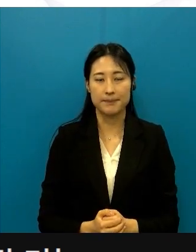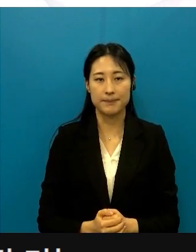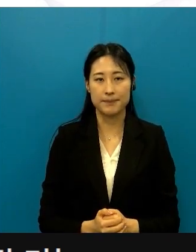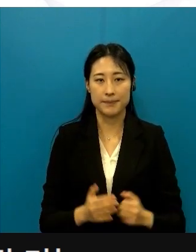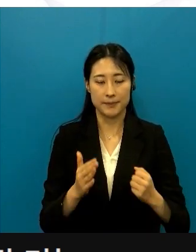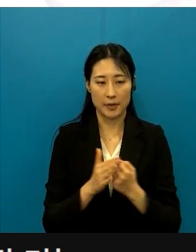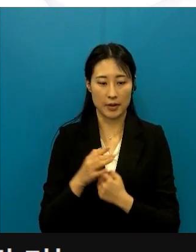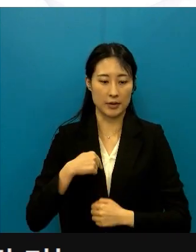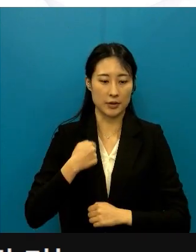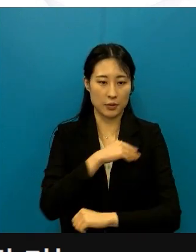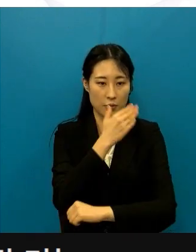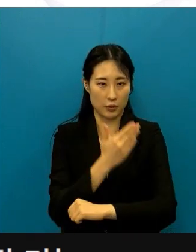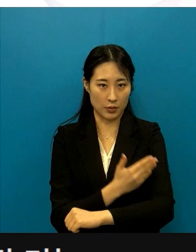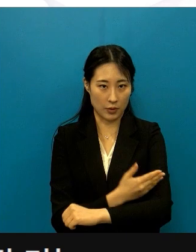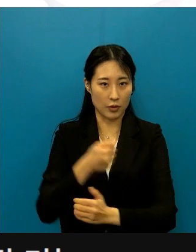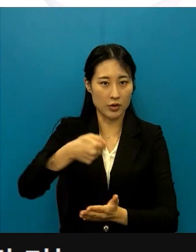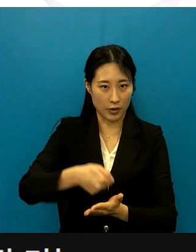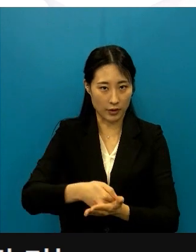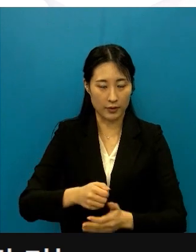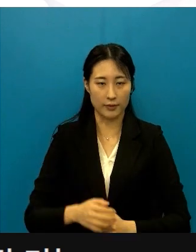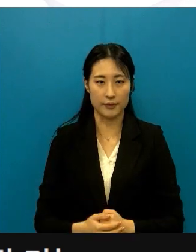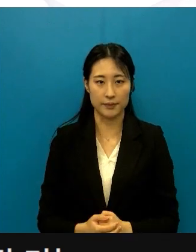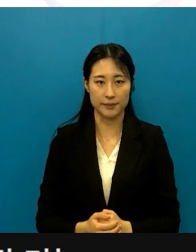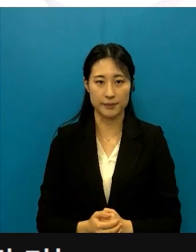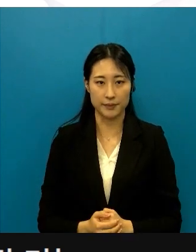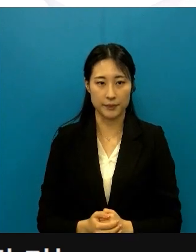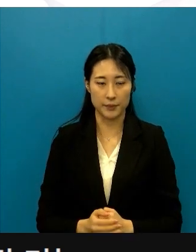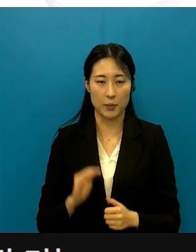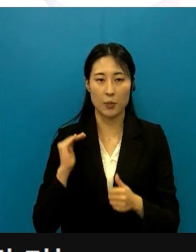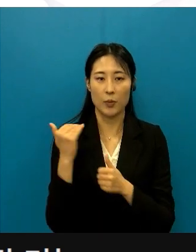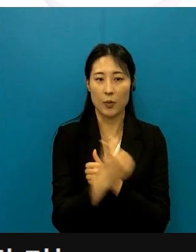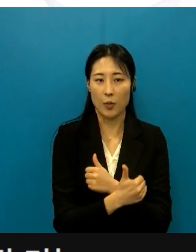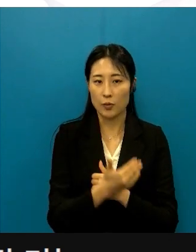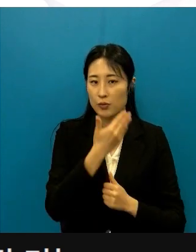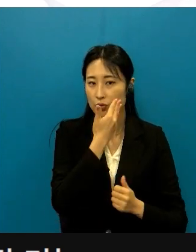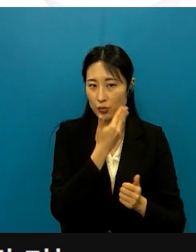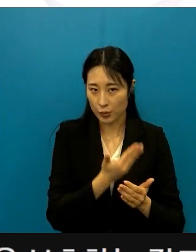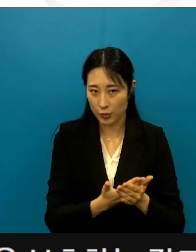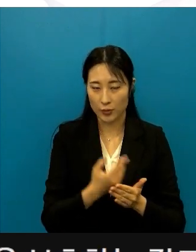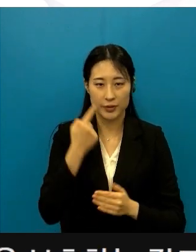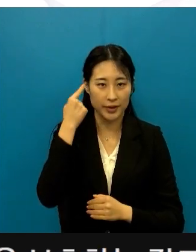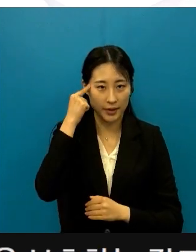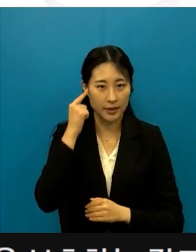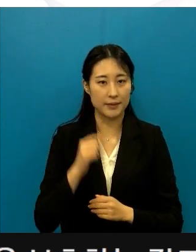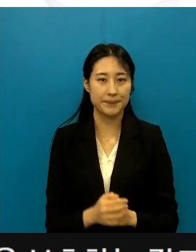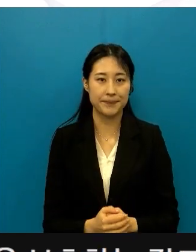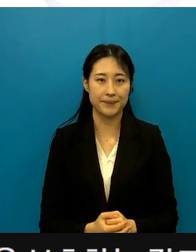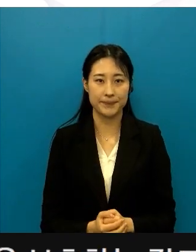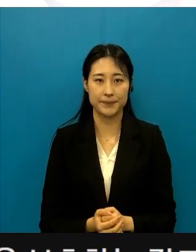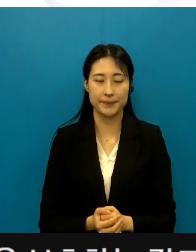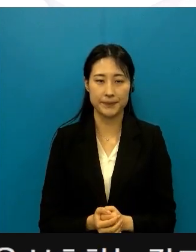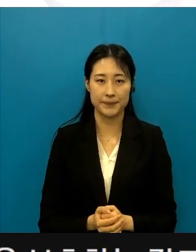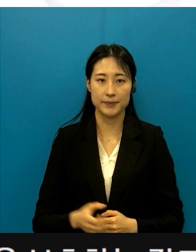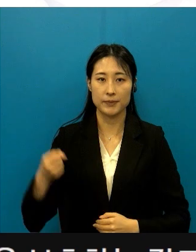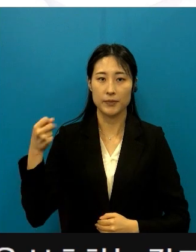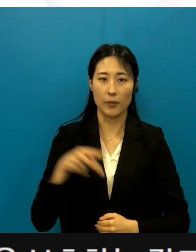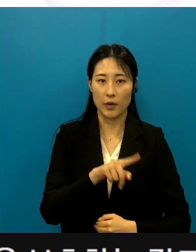in economically, European situation is not good